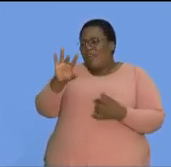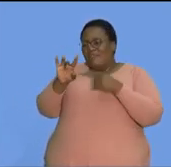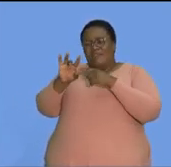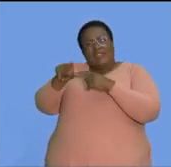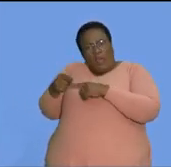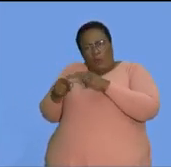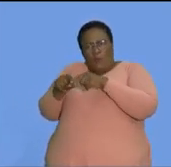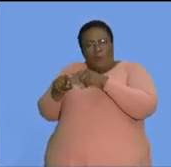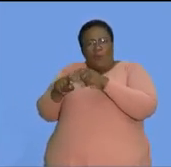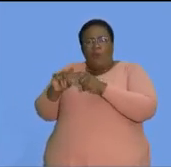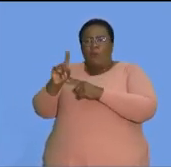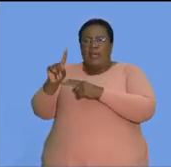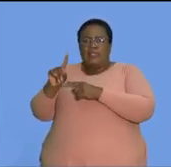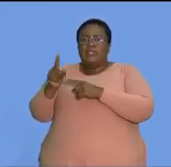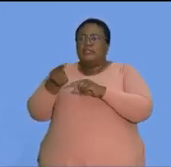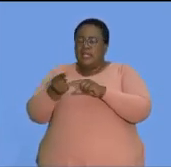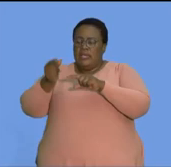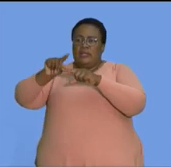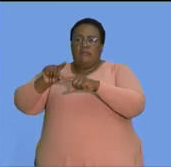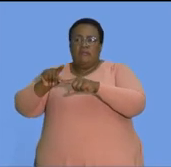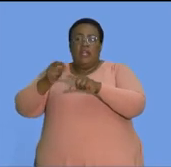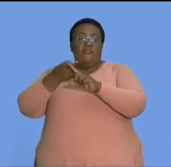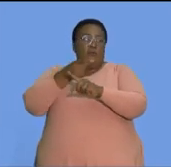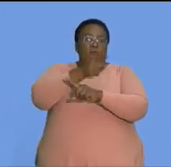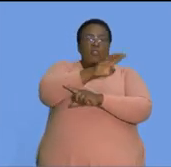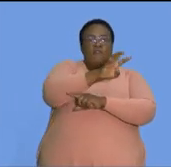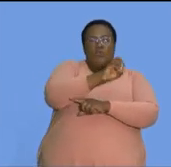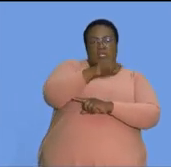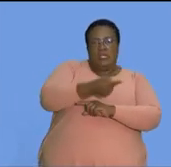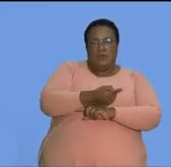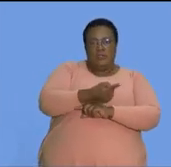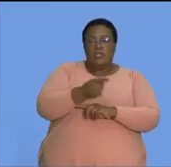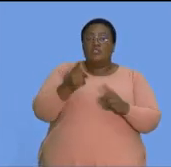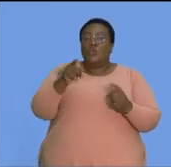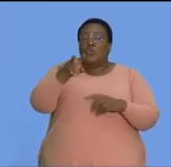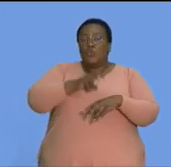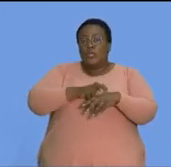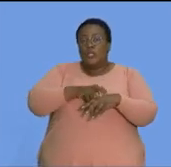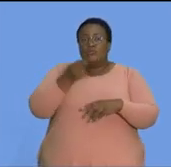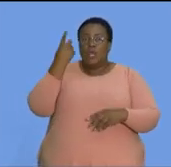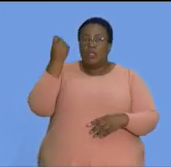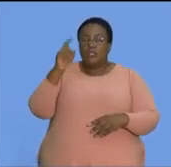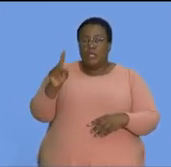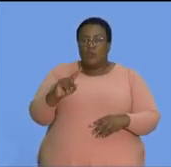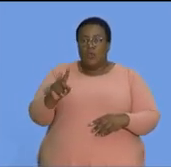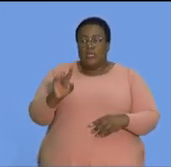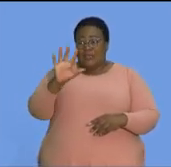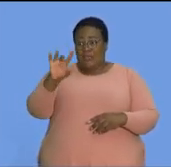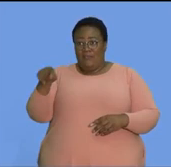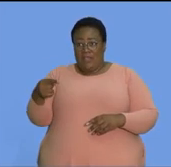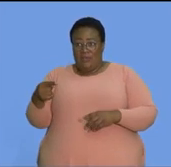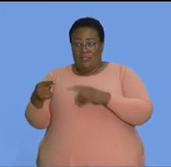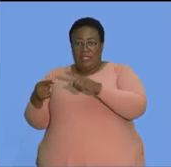The 5,000 is the increment of the 40,000. And now what you will need to understand is